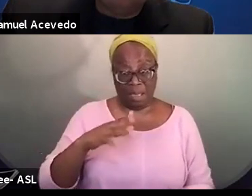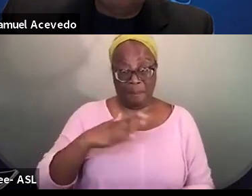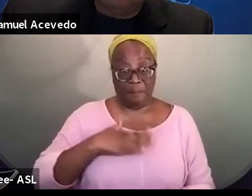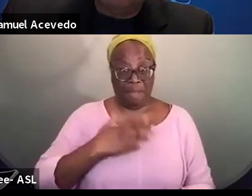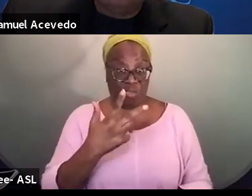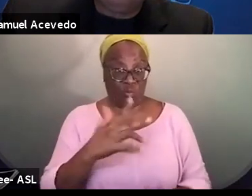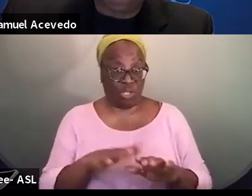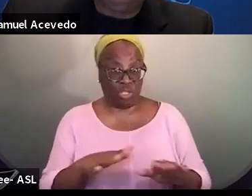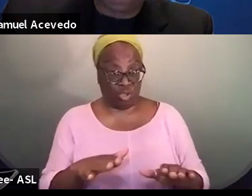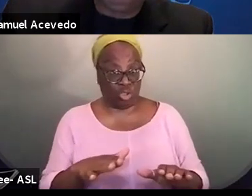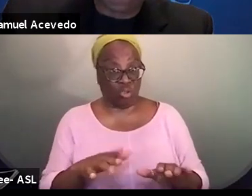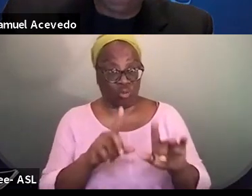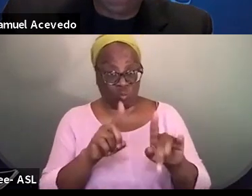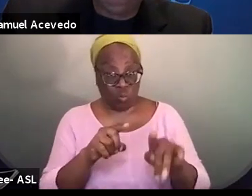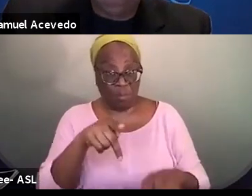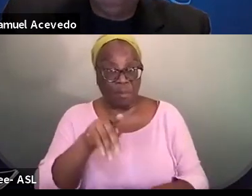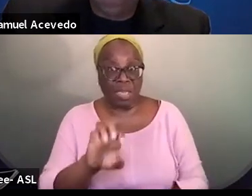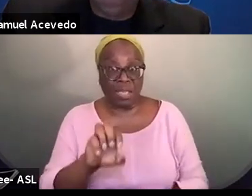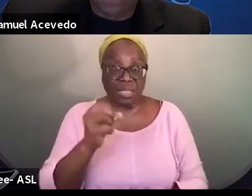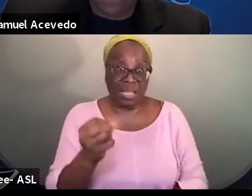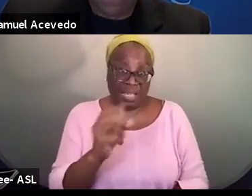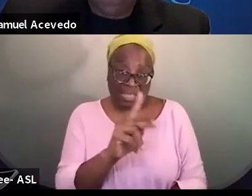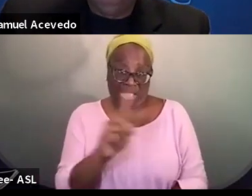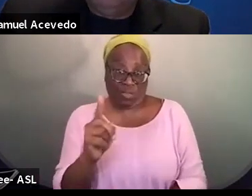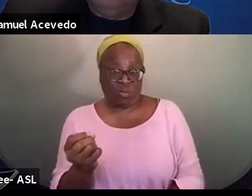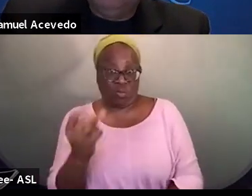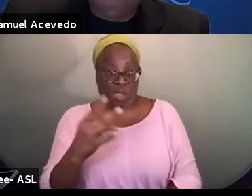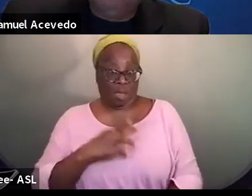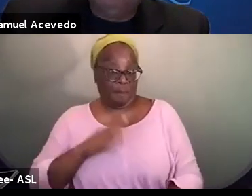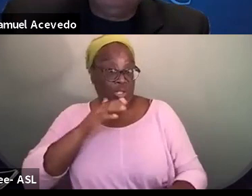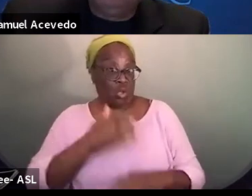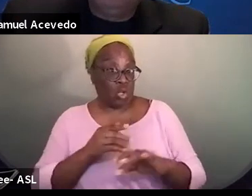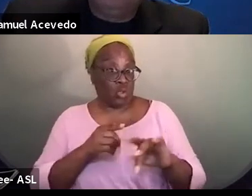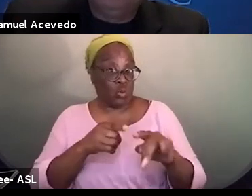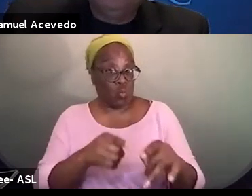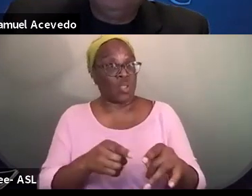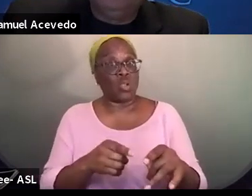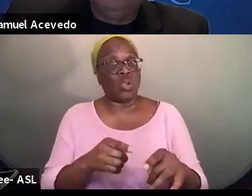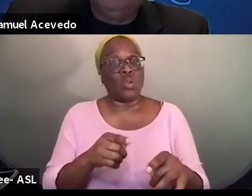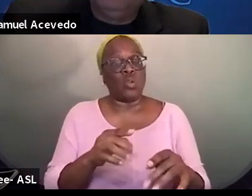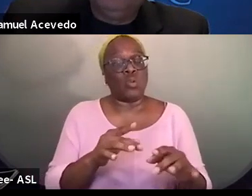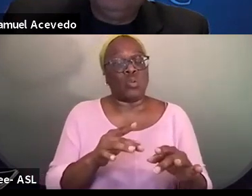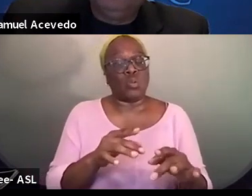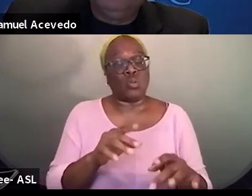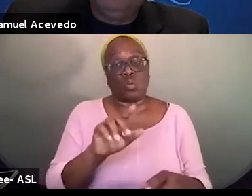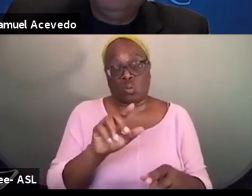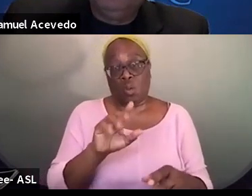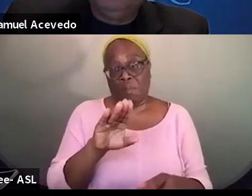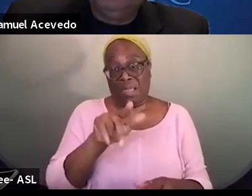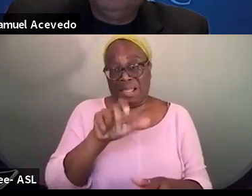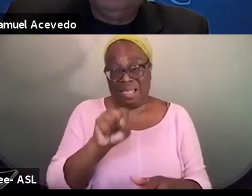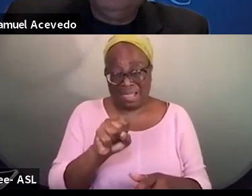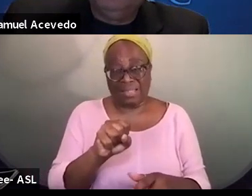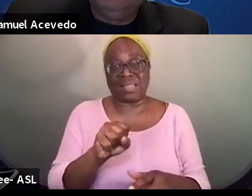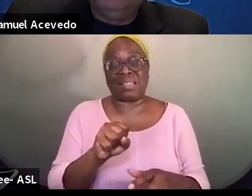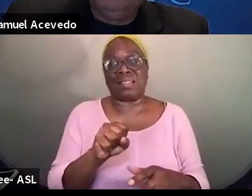BPS K to 12. My daughters entered Latin school from the MLK Middle School, now the King K-8.